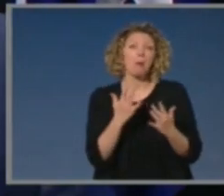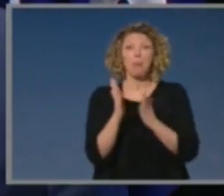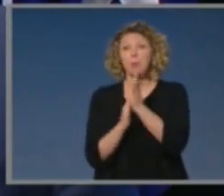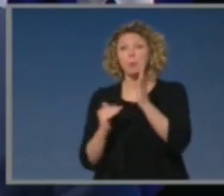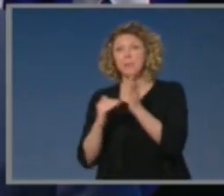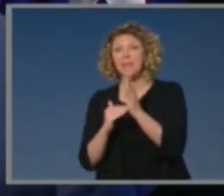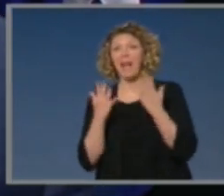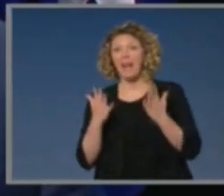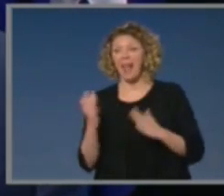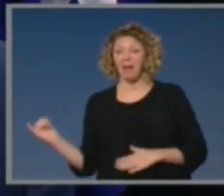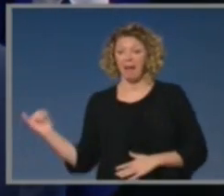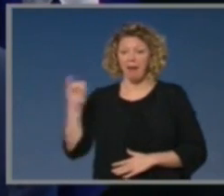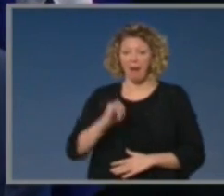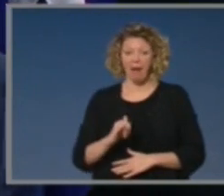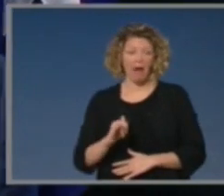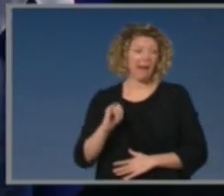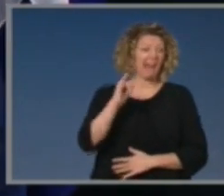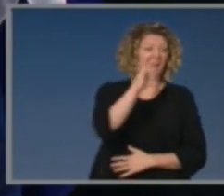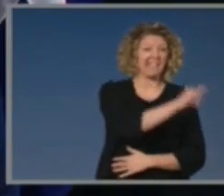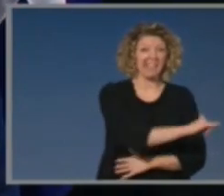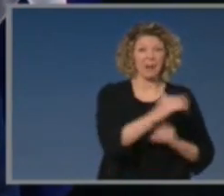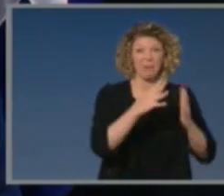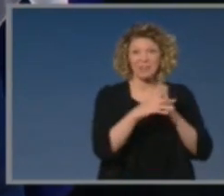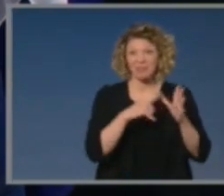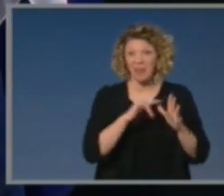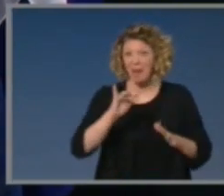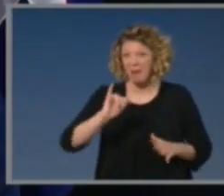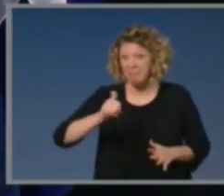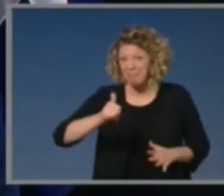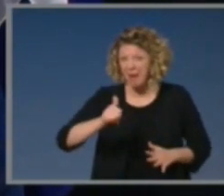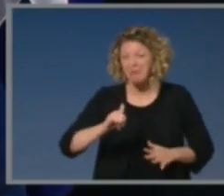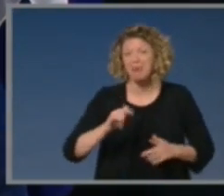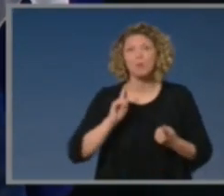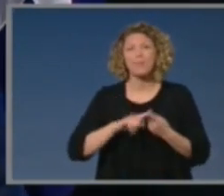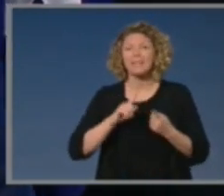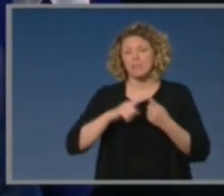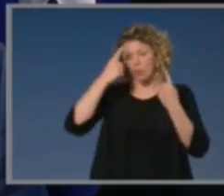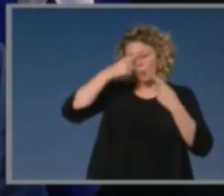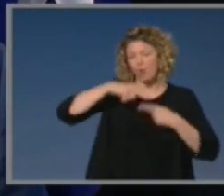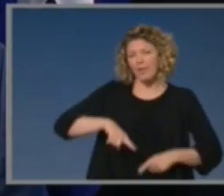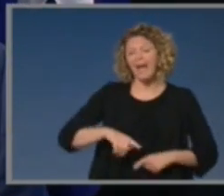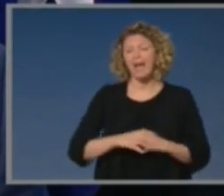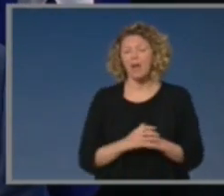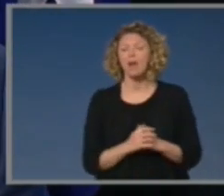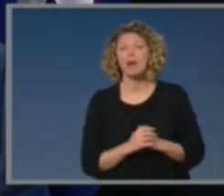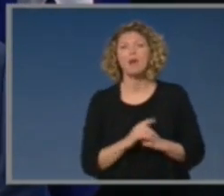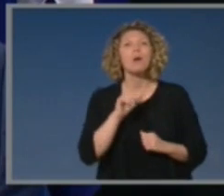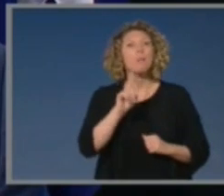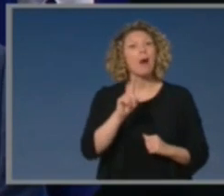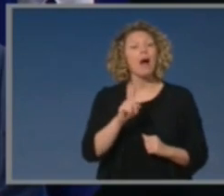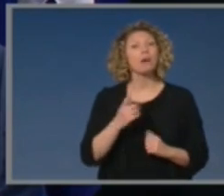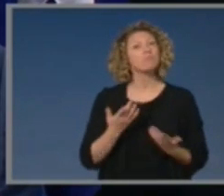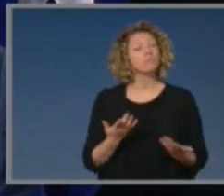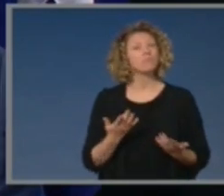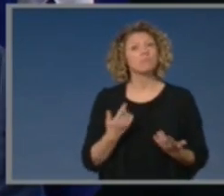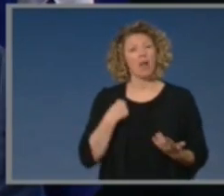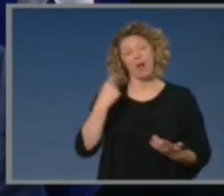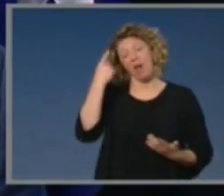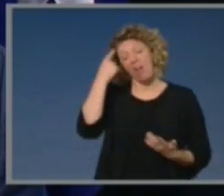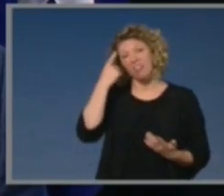Australia before those from the East Coast were. That's still to play out. But there is, I think, no